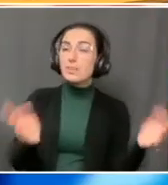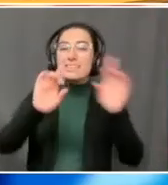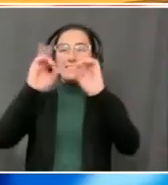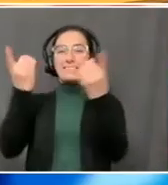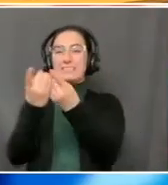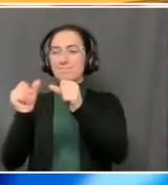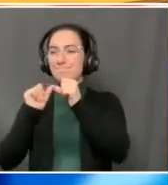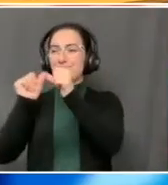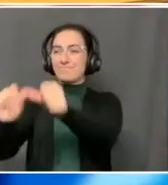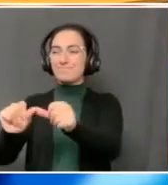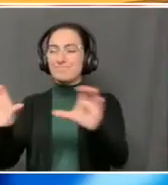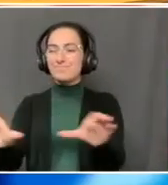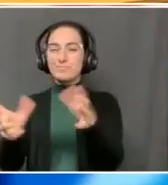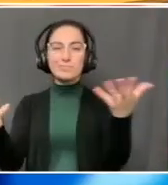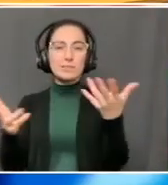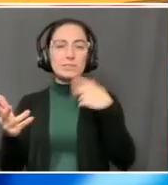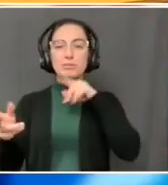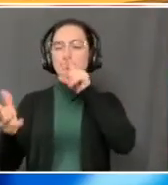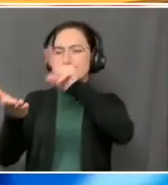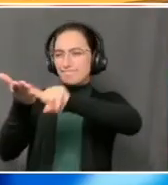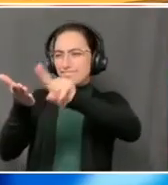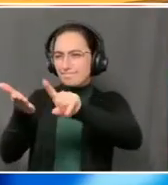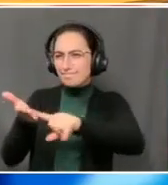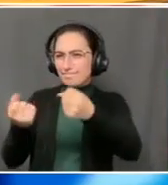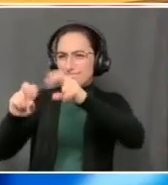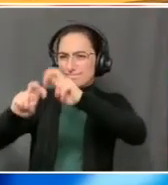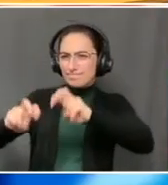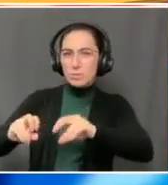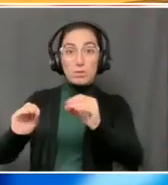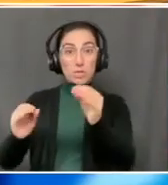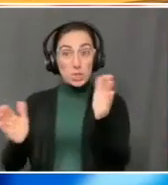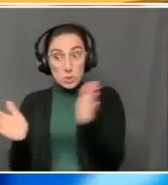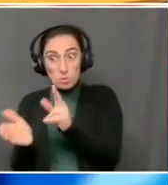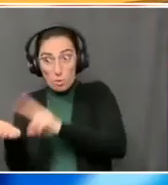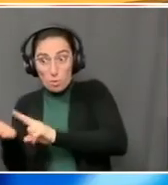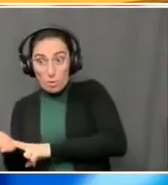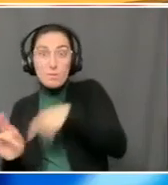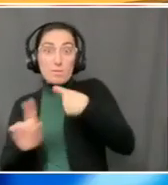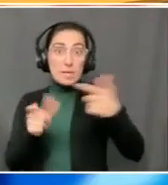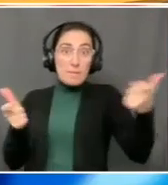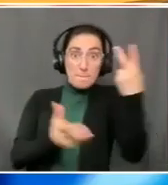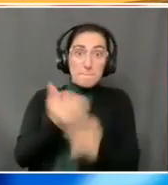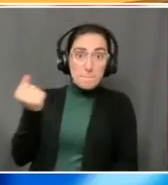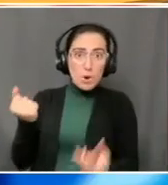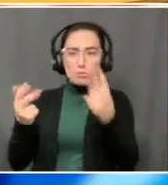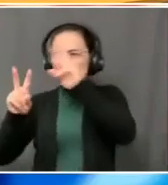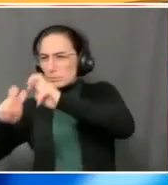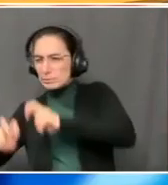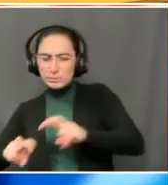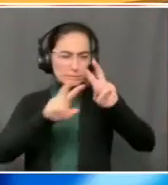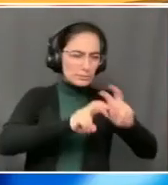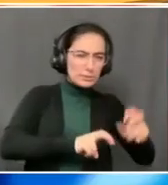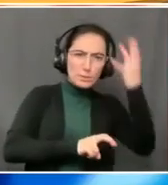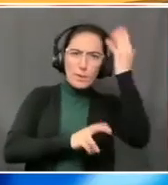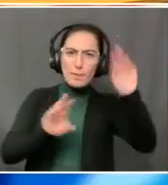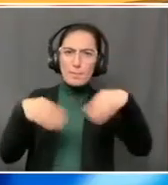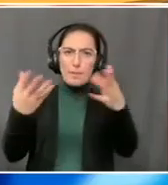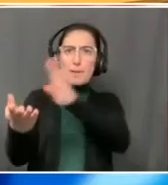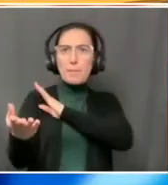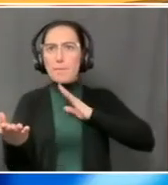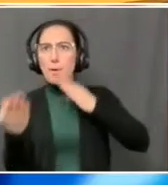to do a deep dive on even the smaller contracts so that we can provide that information both to the board and the